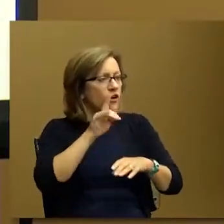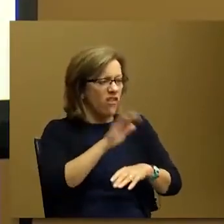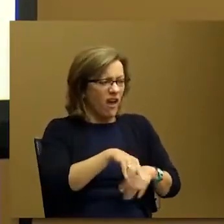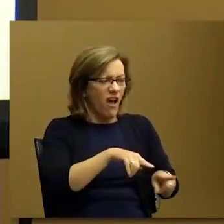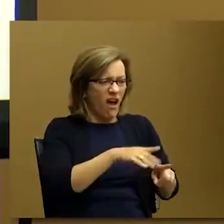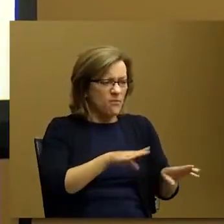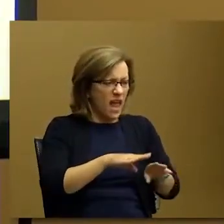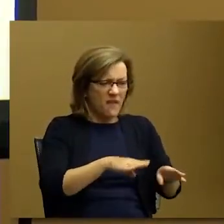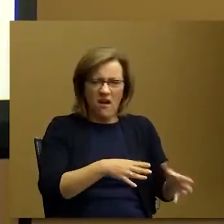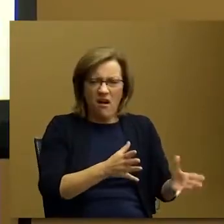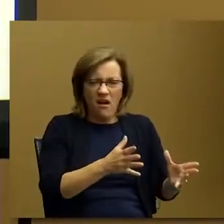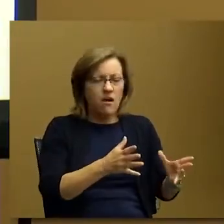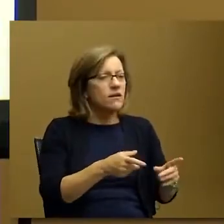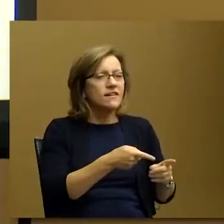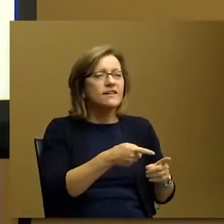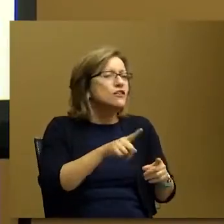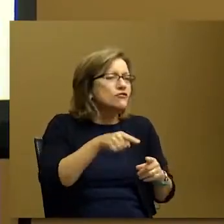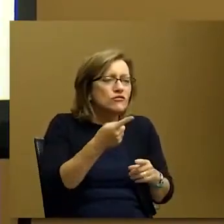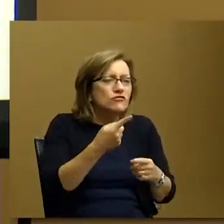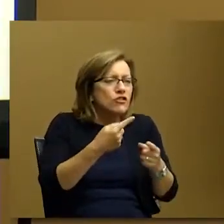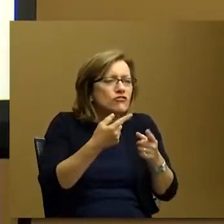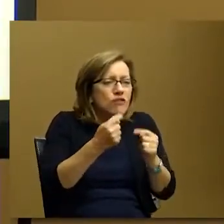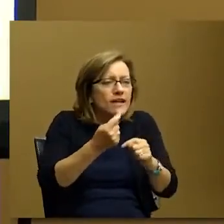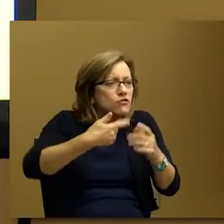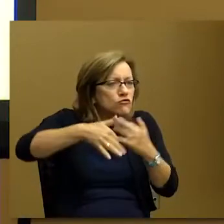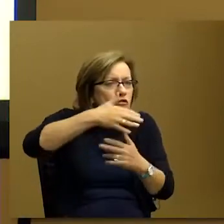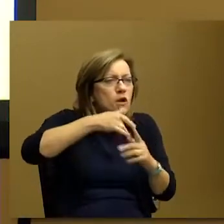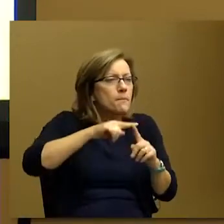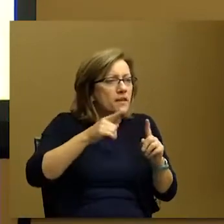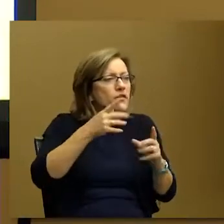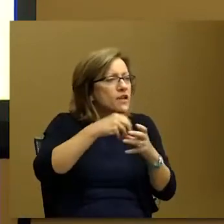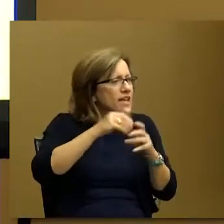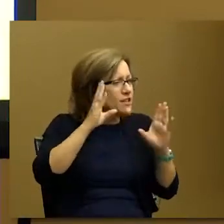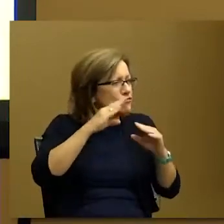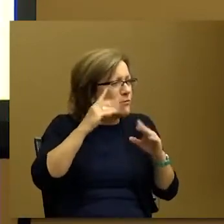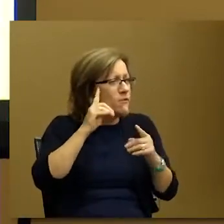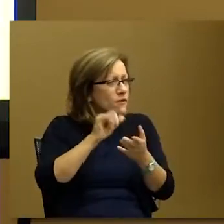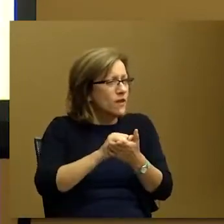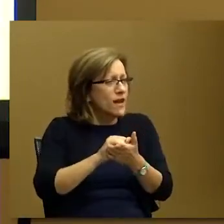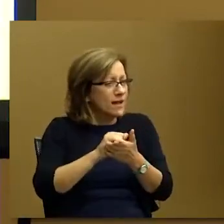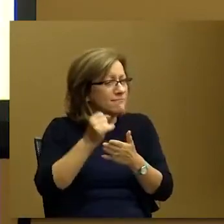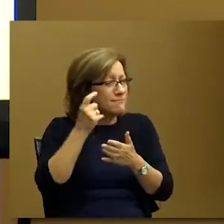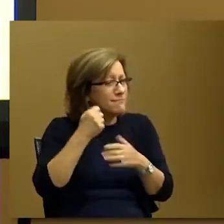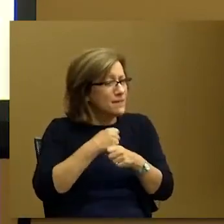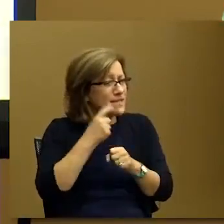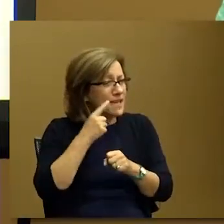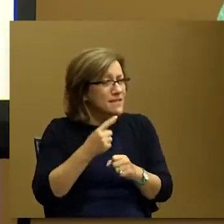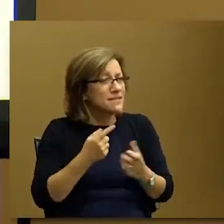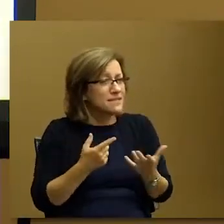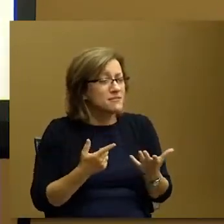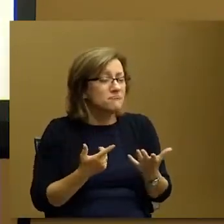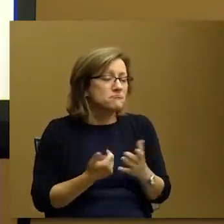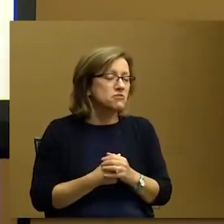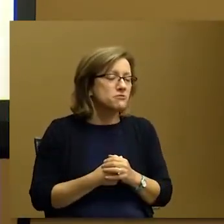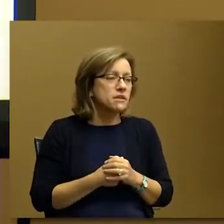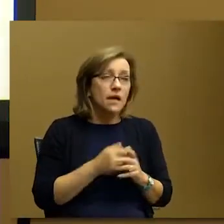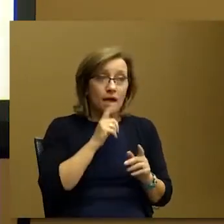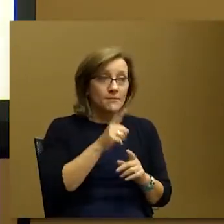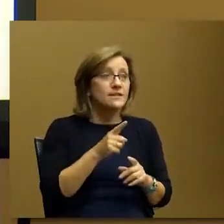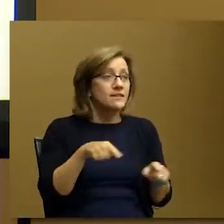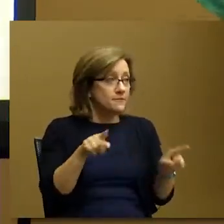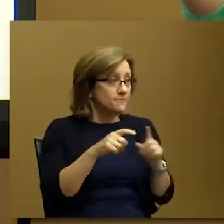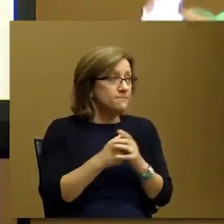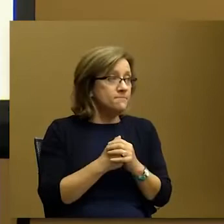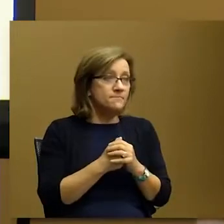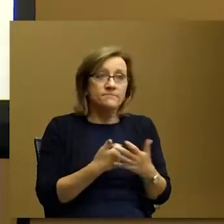other than they're trying to socialize, but they're getting in trouble for it. Does that make sense? I'm sure it does. I'm talking to the